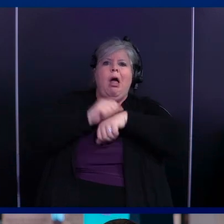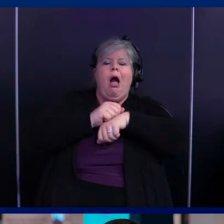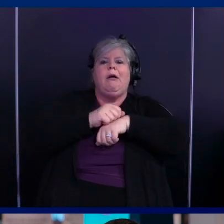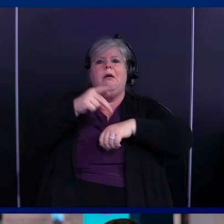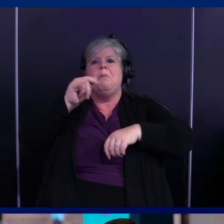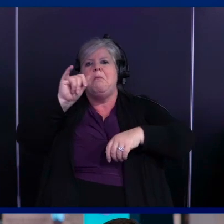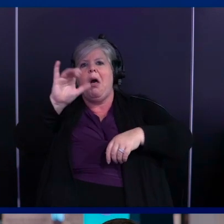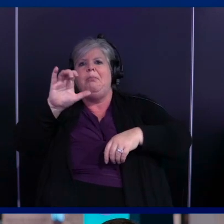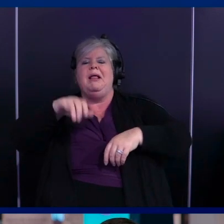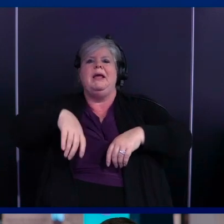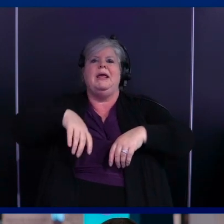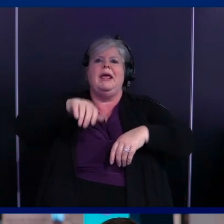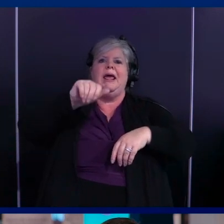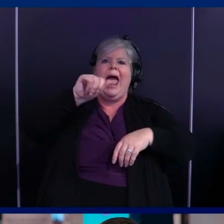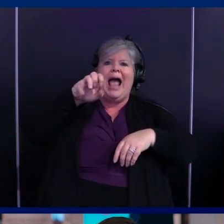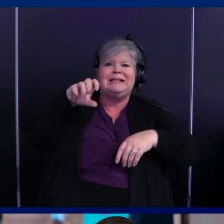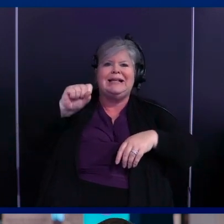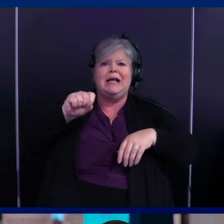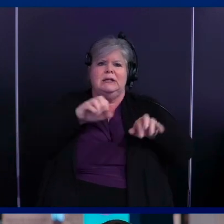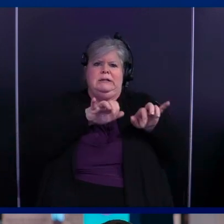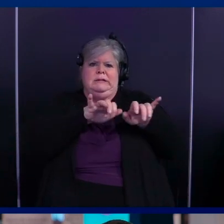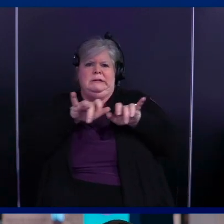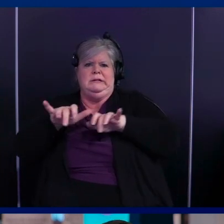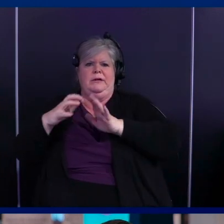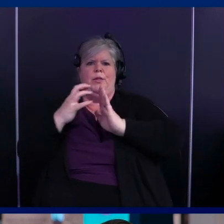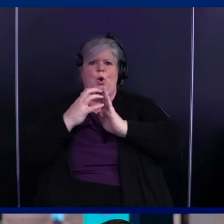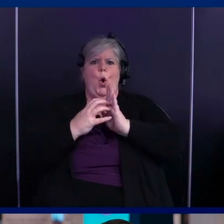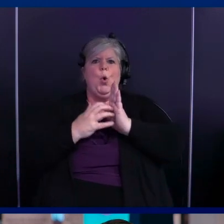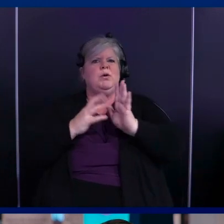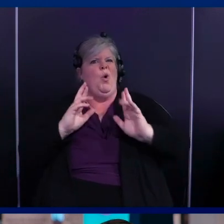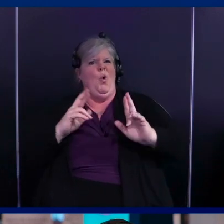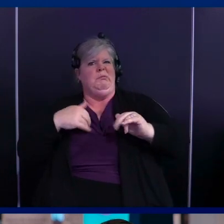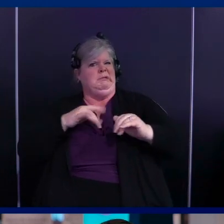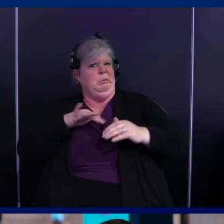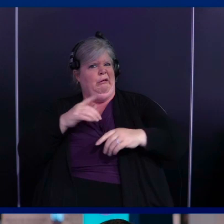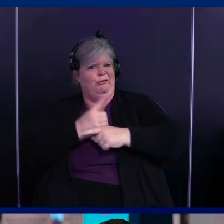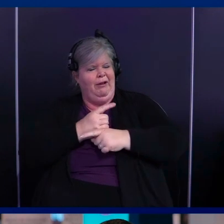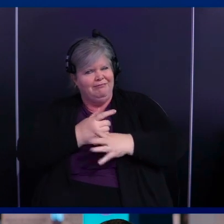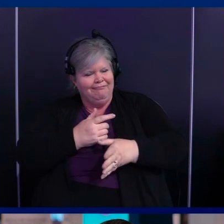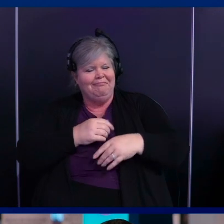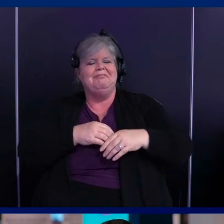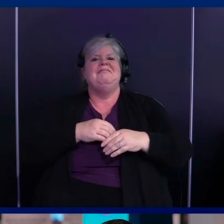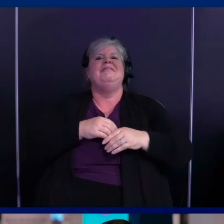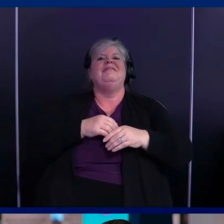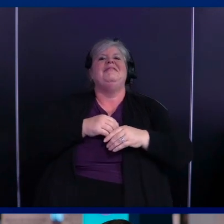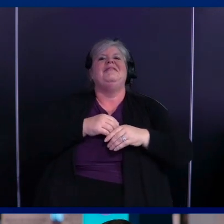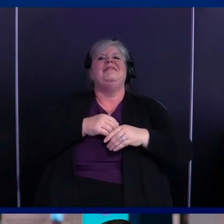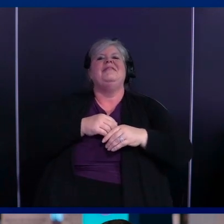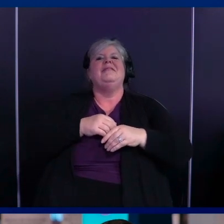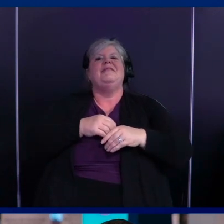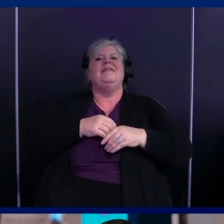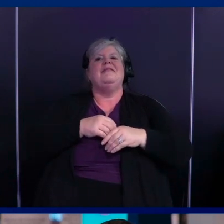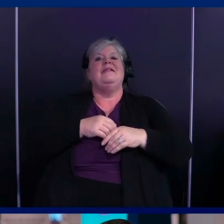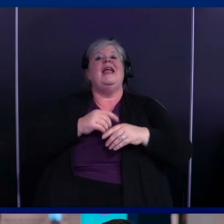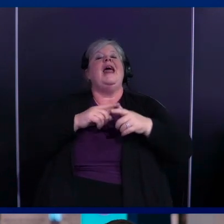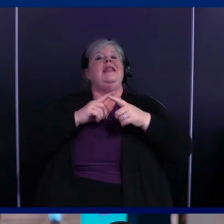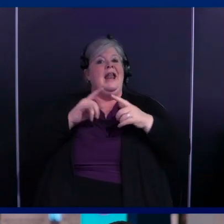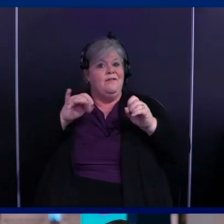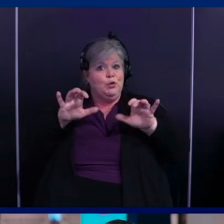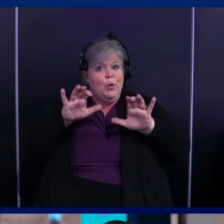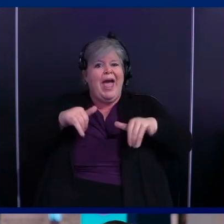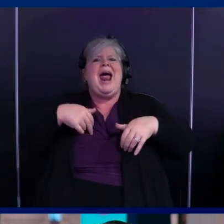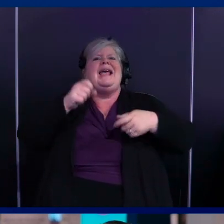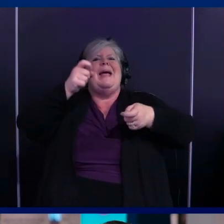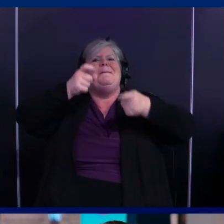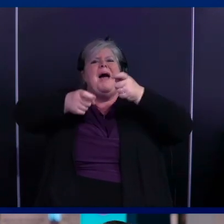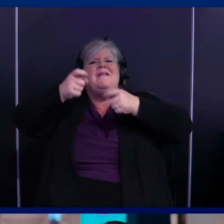access, hopefully I spelled that right, I'm able to go through and modify